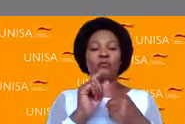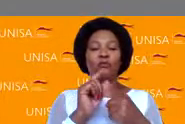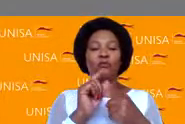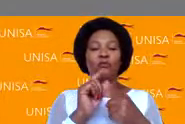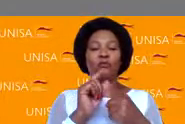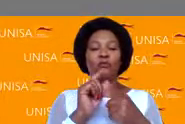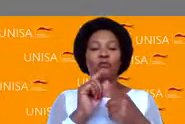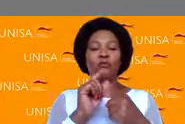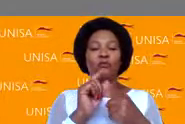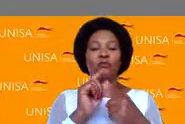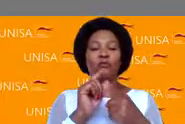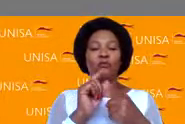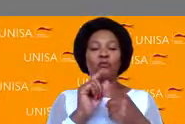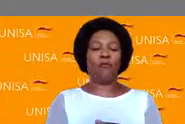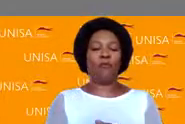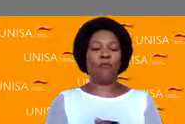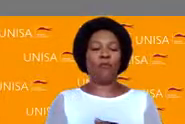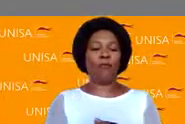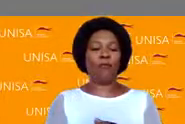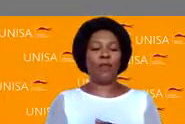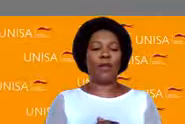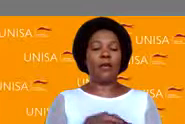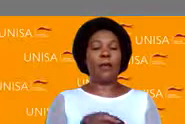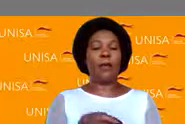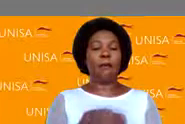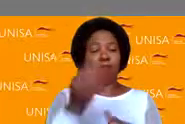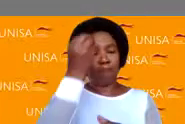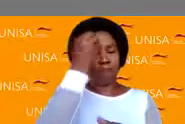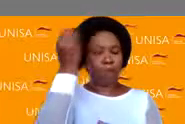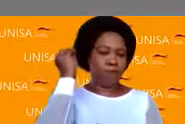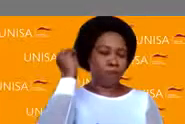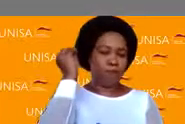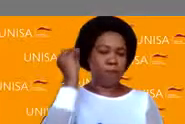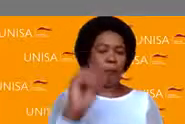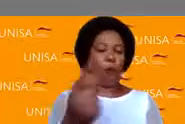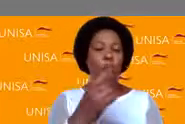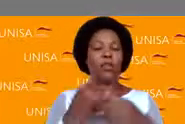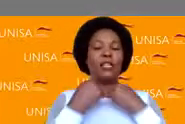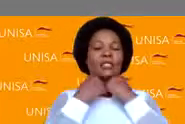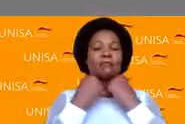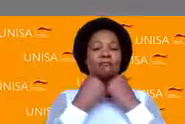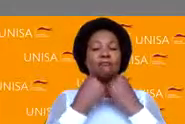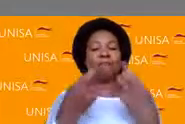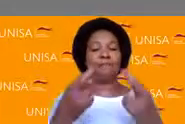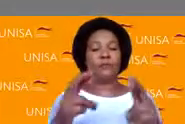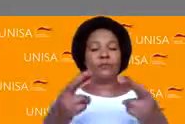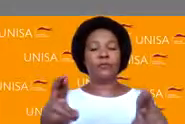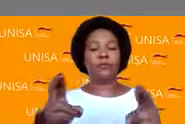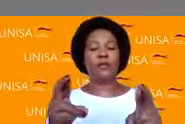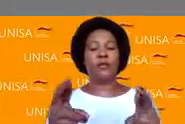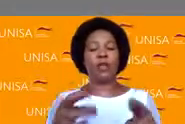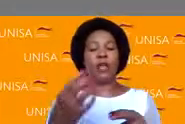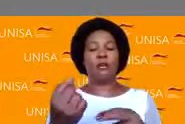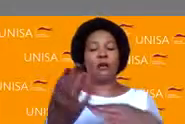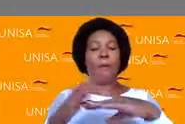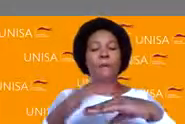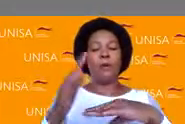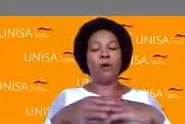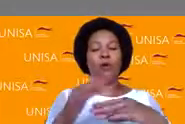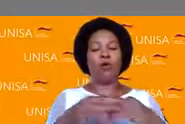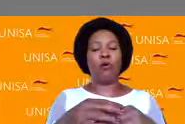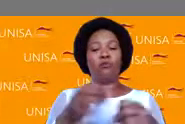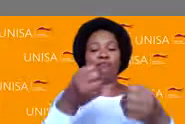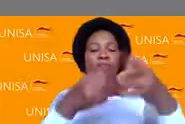assignments. So just keep that in mind, that the old assignments tool, you can now have more or less the same